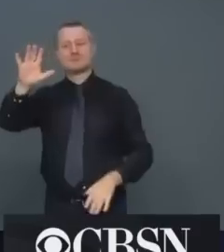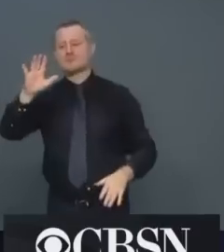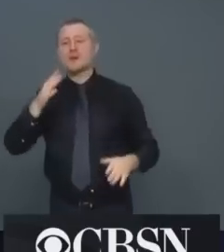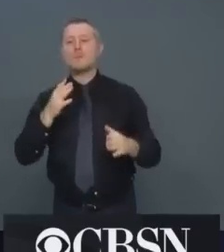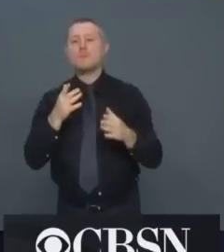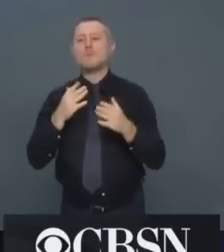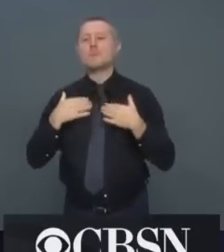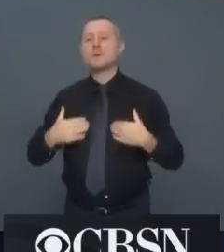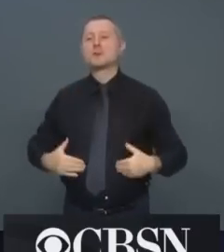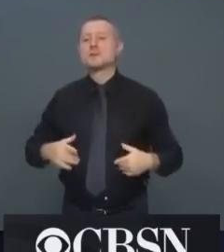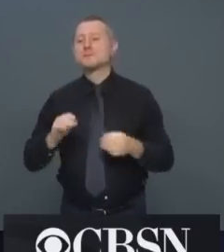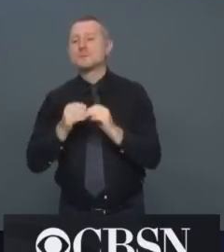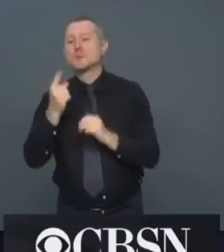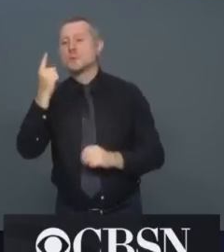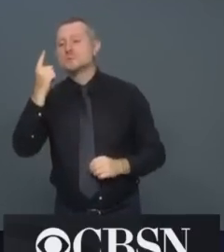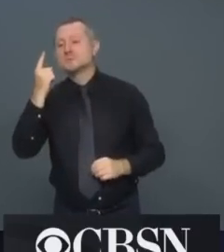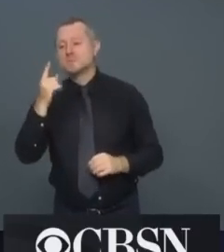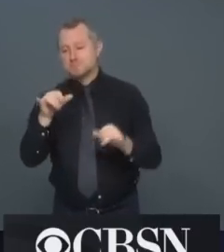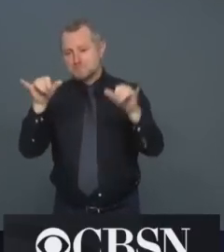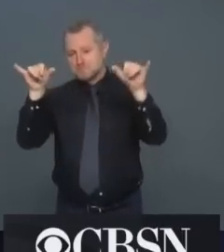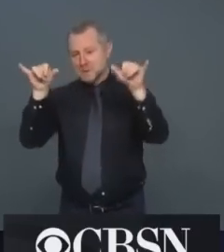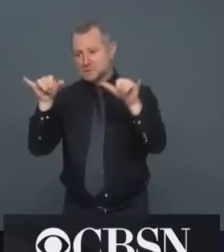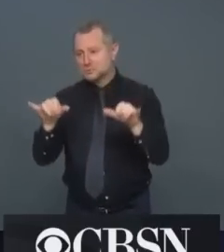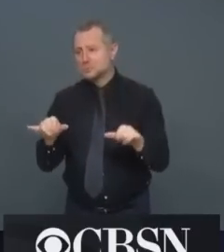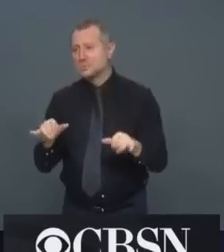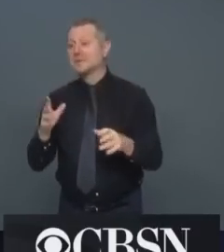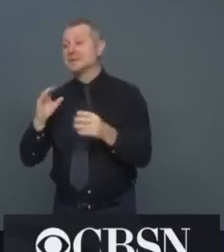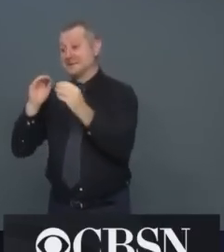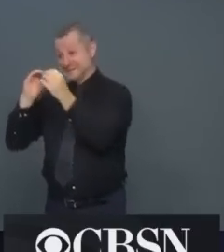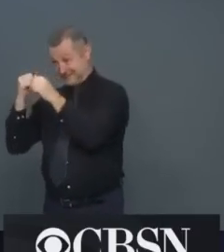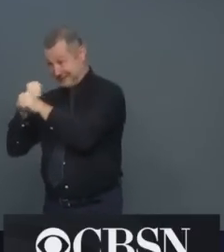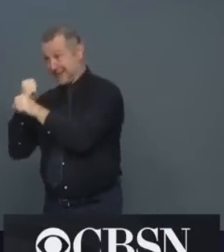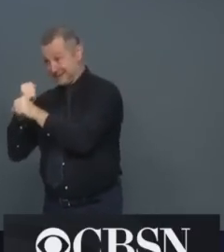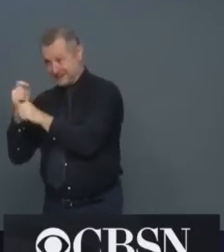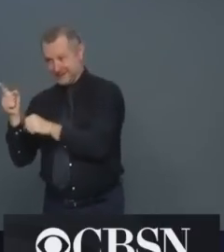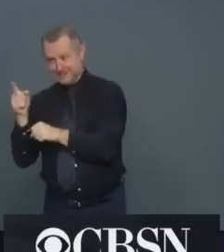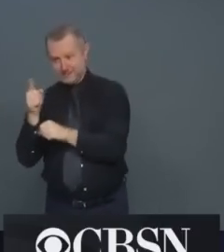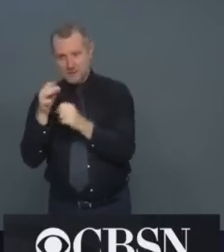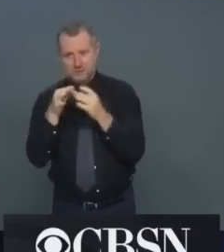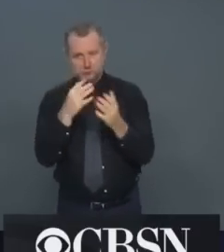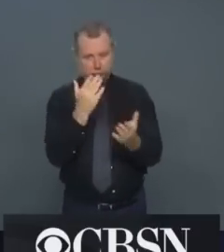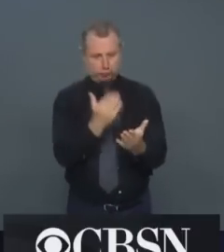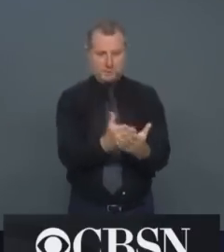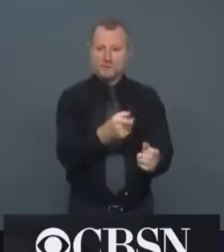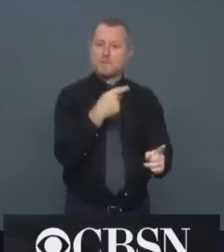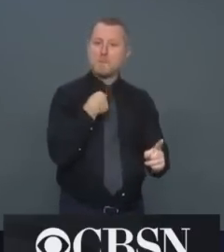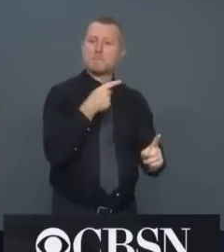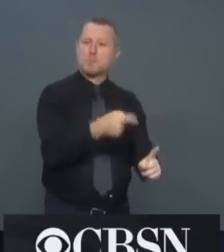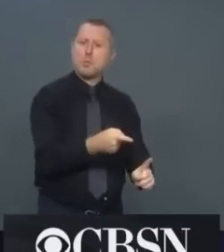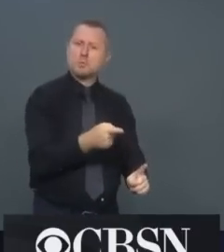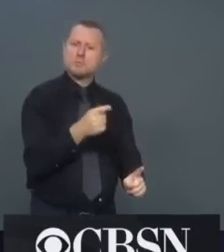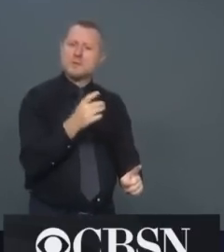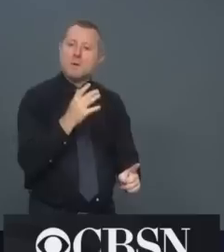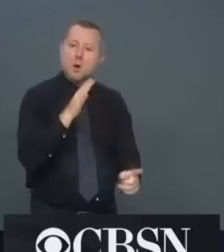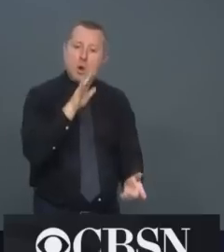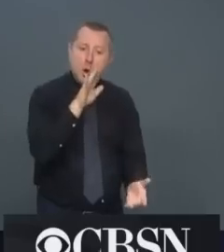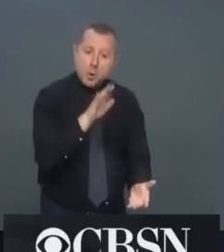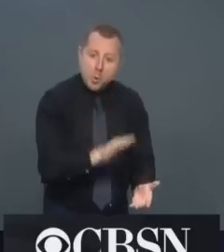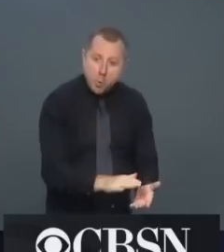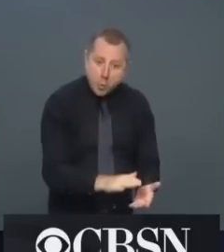will take you there because it is a fact that the lower incomes, more